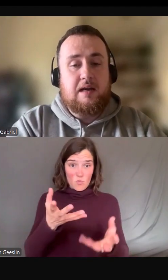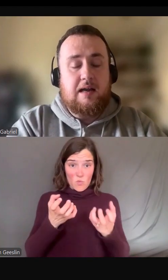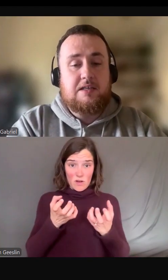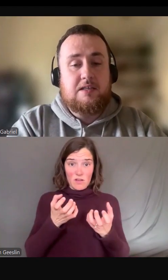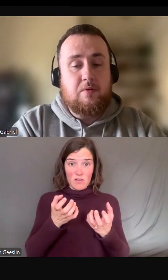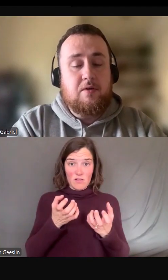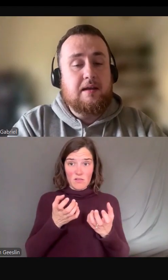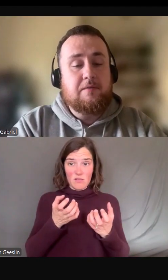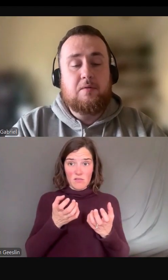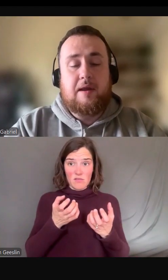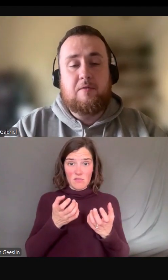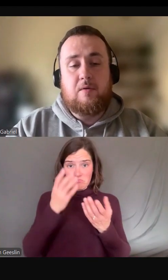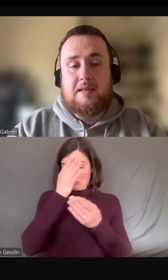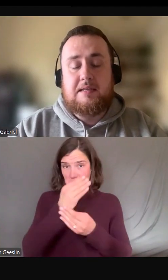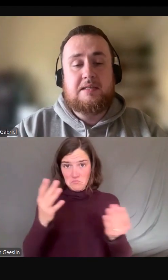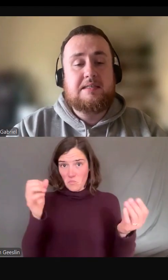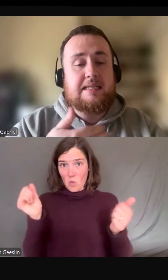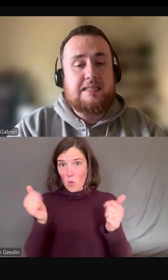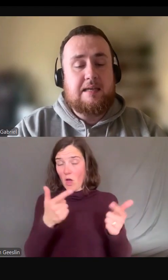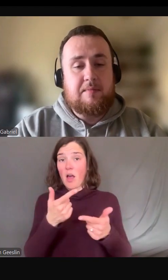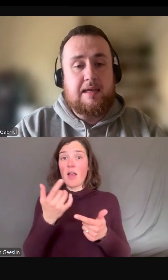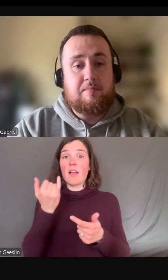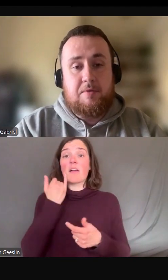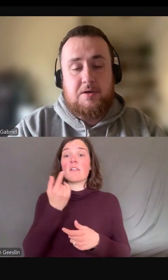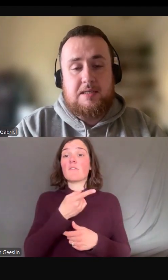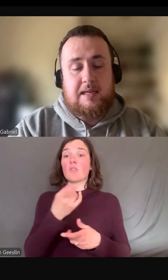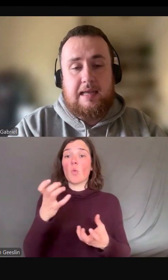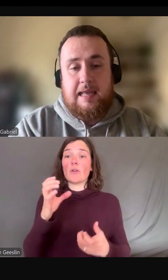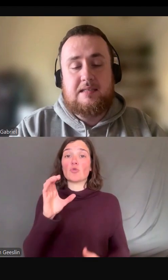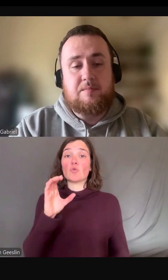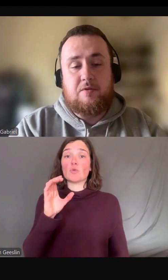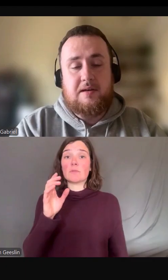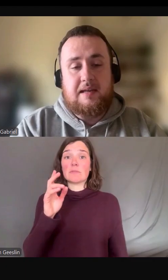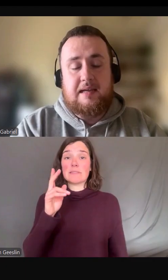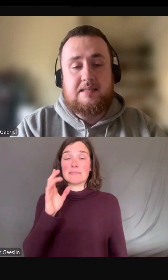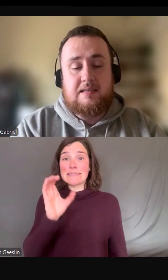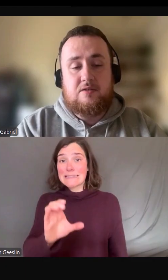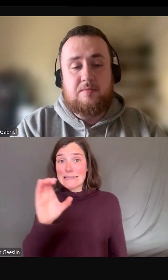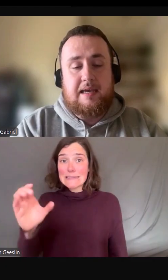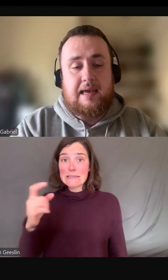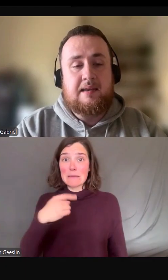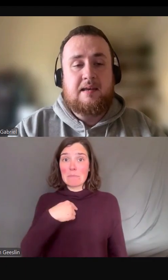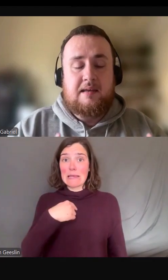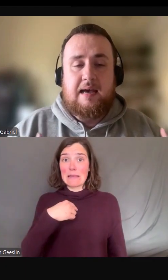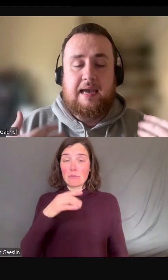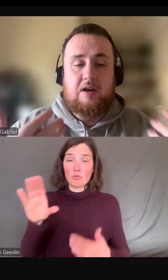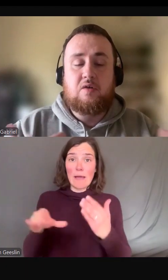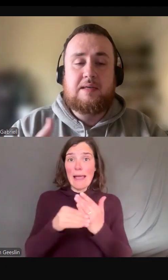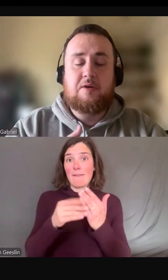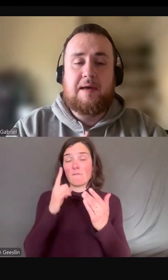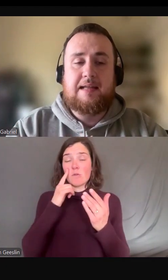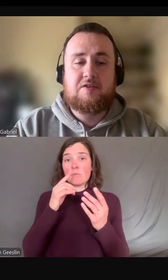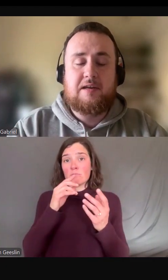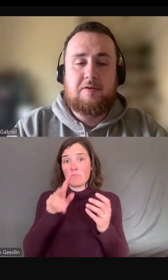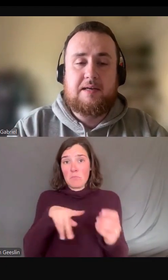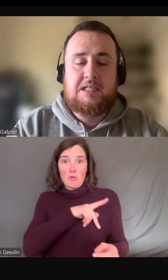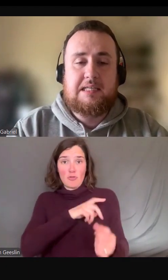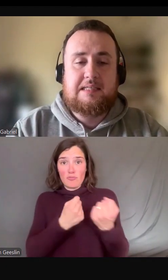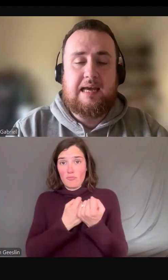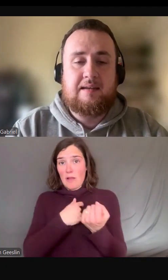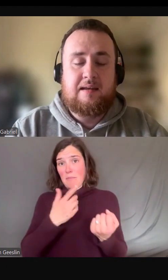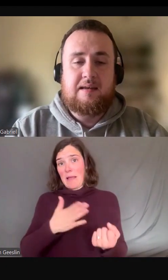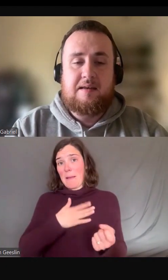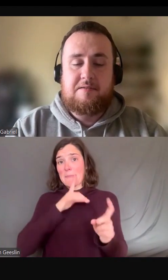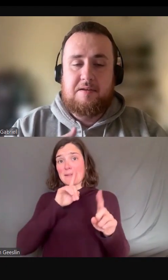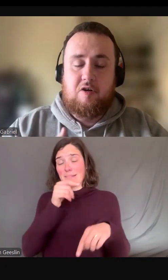to the college support. If you would ever want to just CC me in personally to any support tickets the school might get, I can always help answer any questions